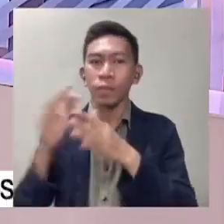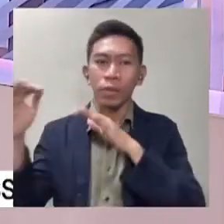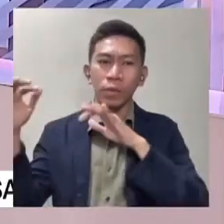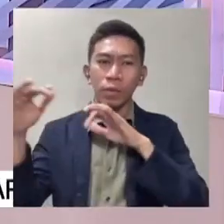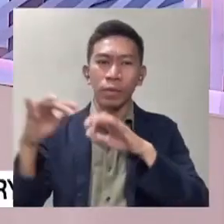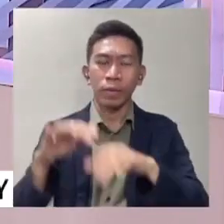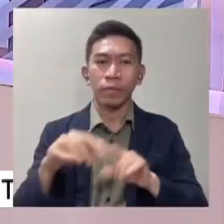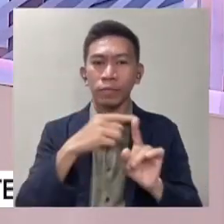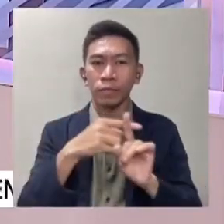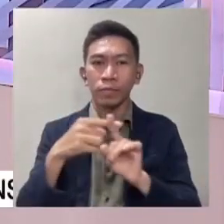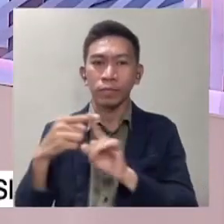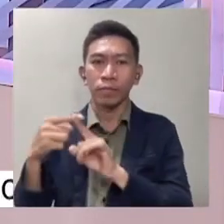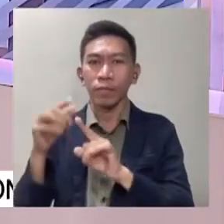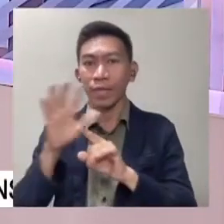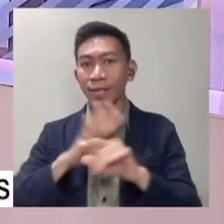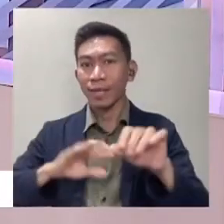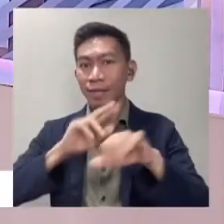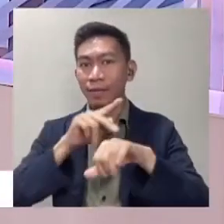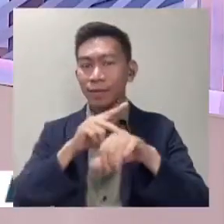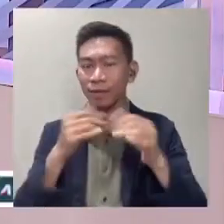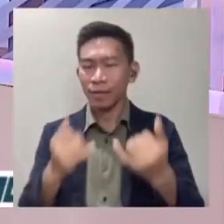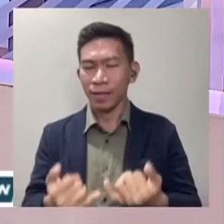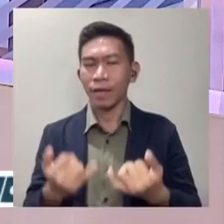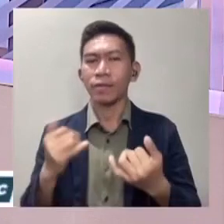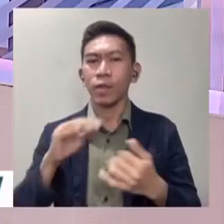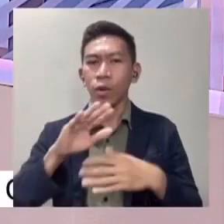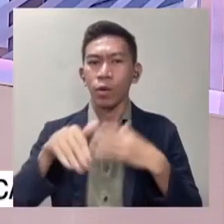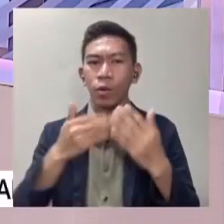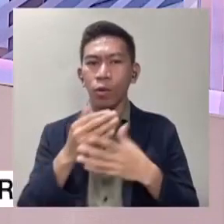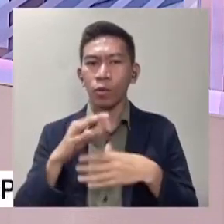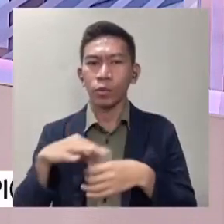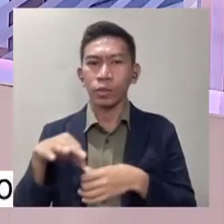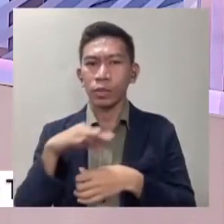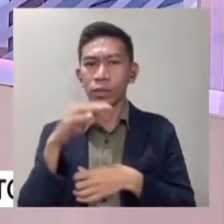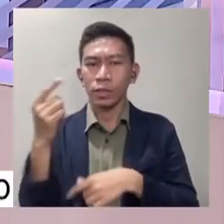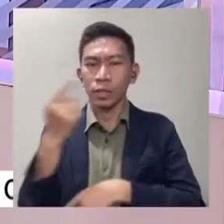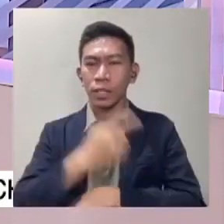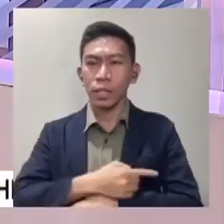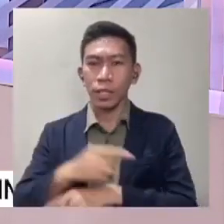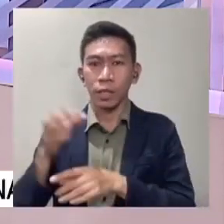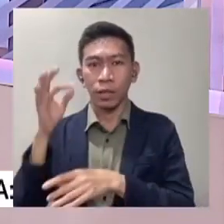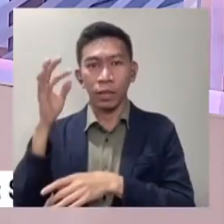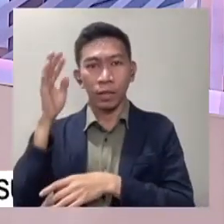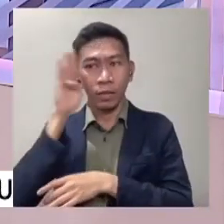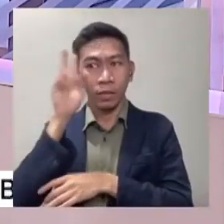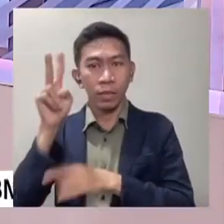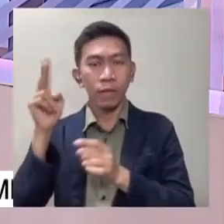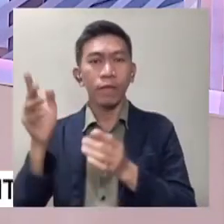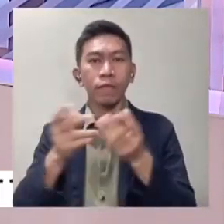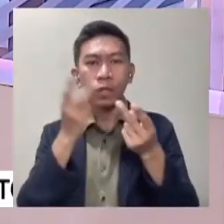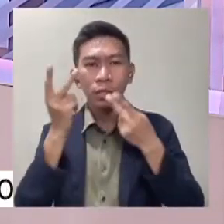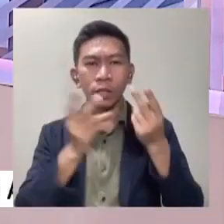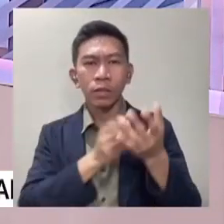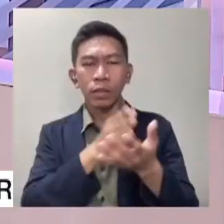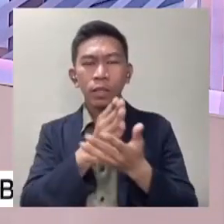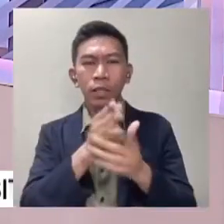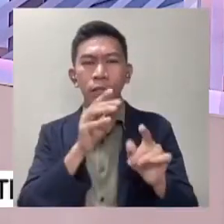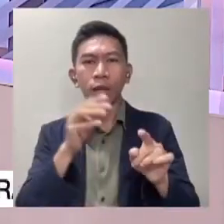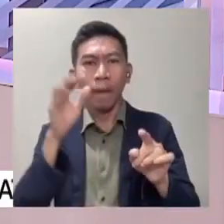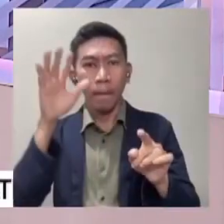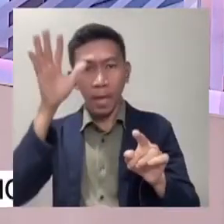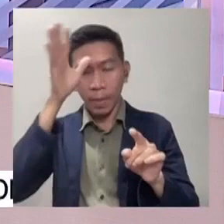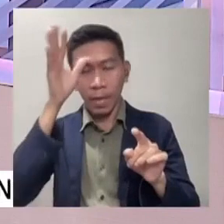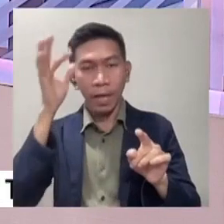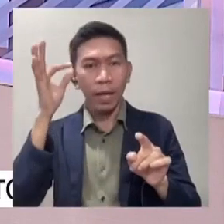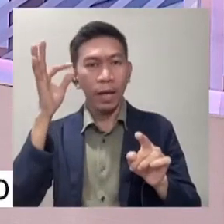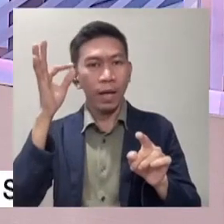this All Saints Day. President Marcos visited his father, the late dictator Ferdinand Marcos Sr., at the Libingan ng Mga Bayani. Katrina